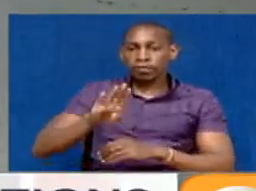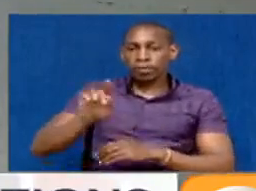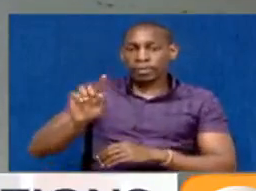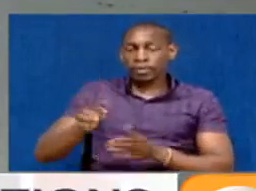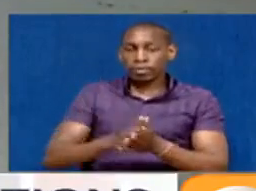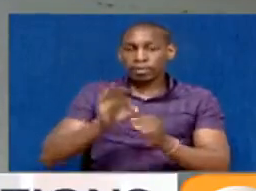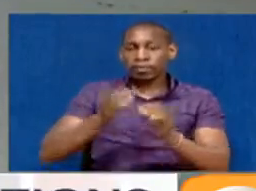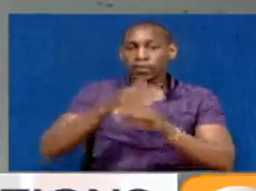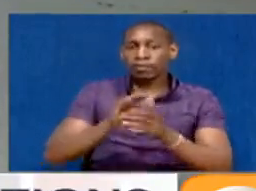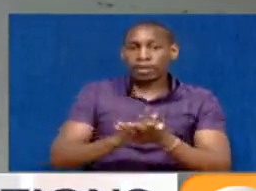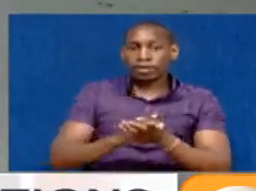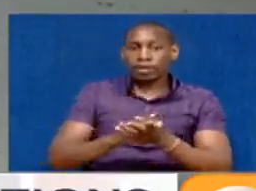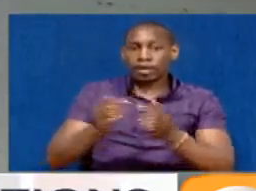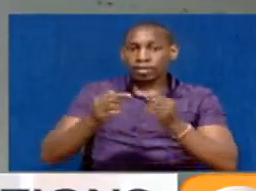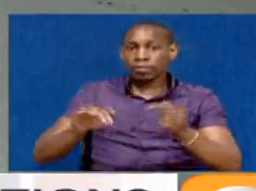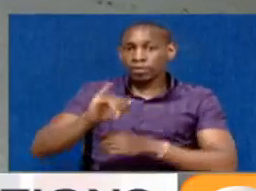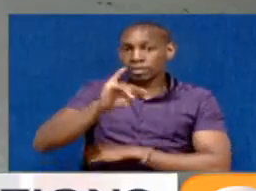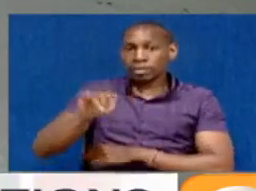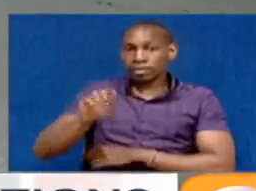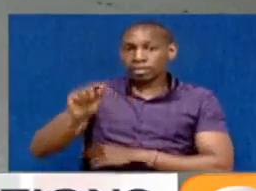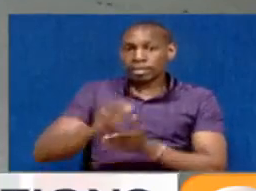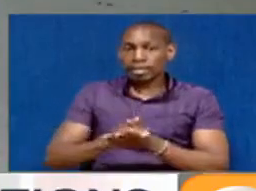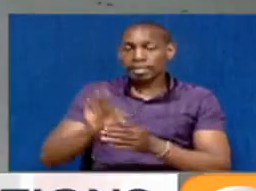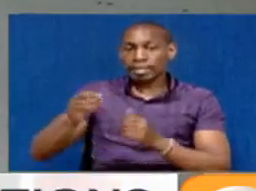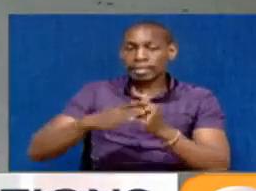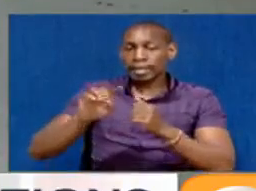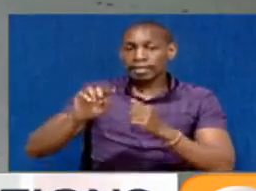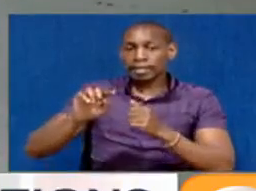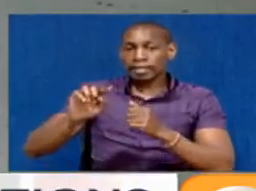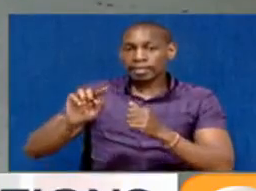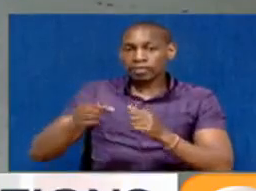41,560 votes against Teia Janet, who got